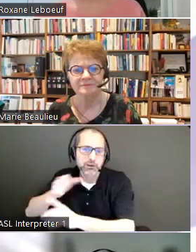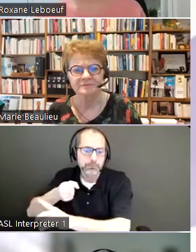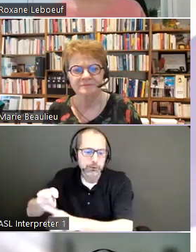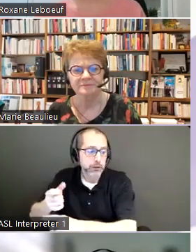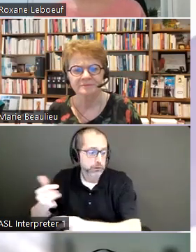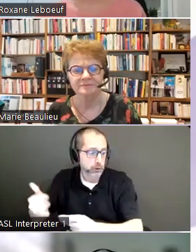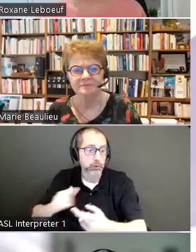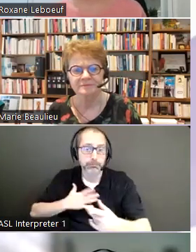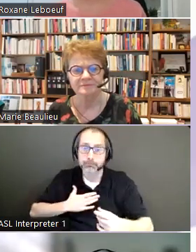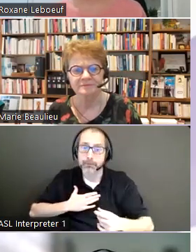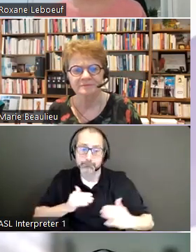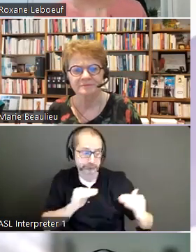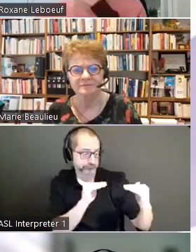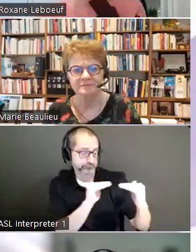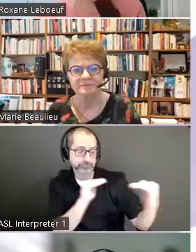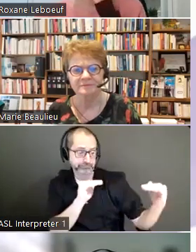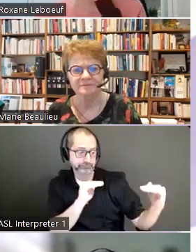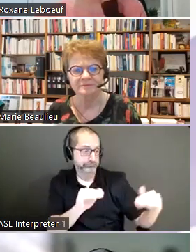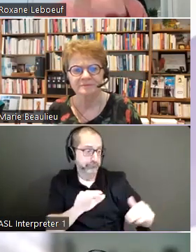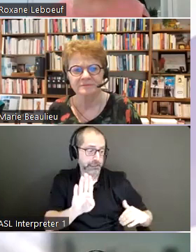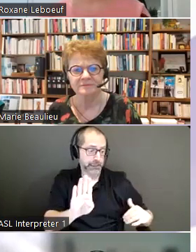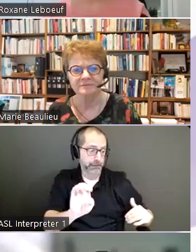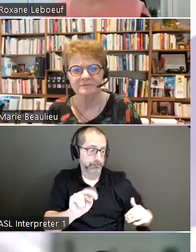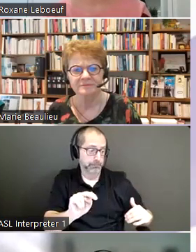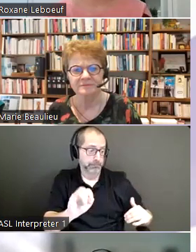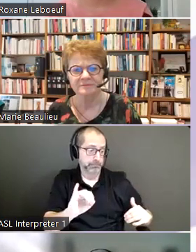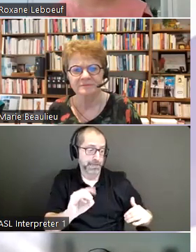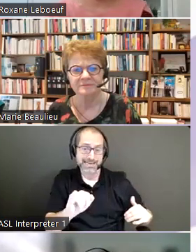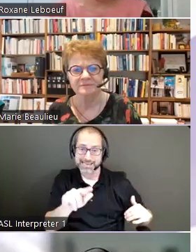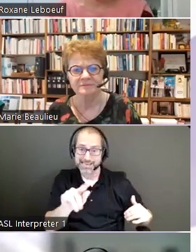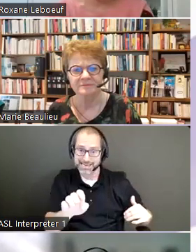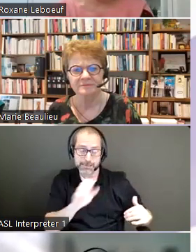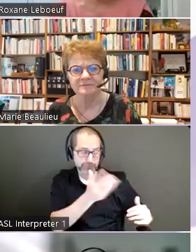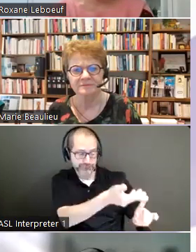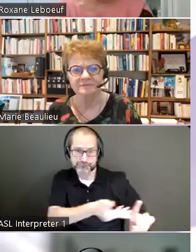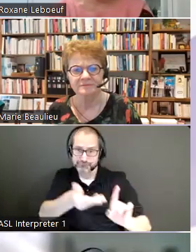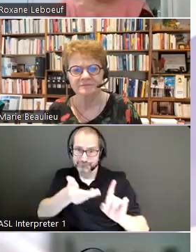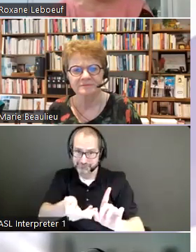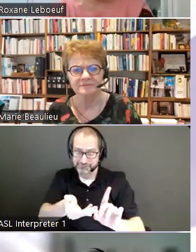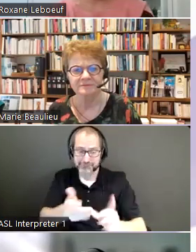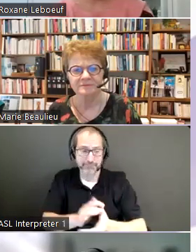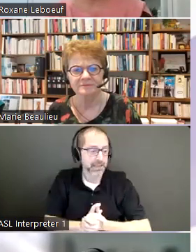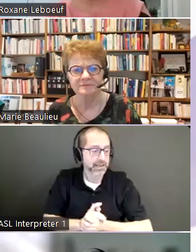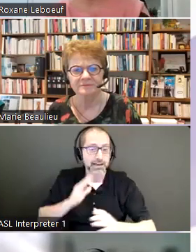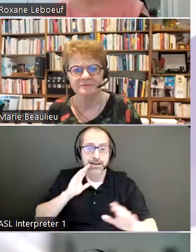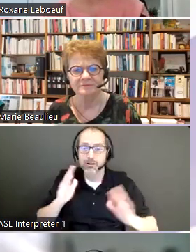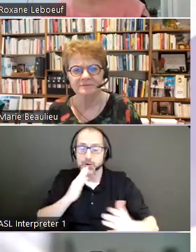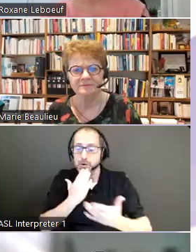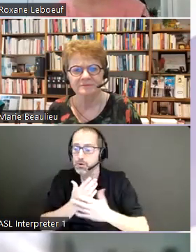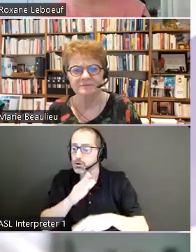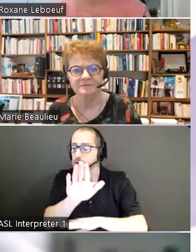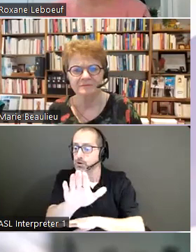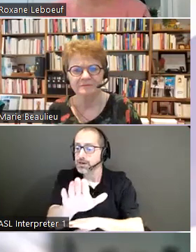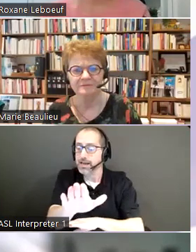well as the network. Hello, everyone. Good morning, good afternoon. I see and I recognize a lot of names in